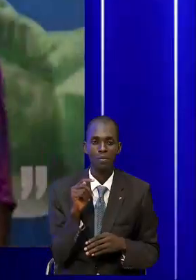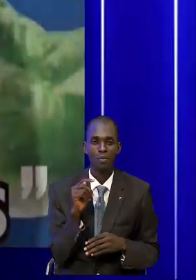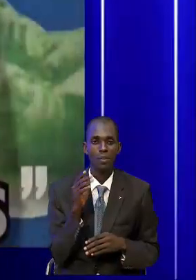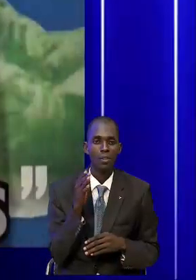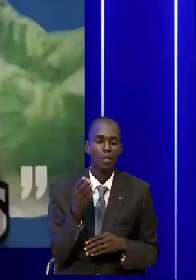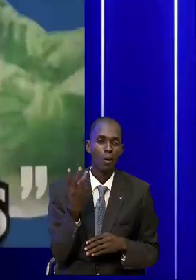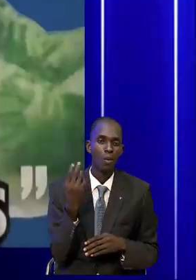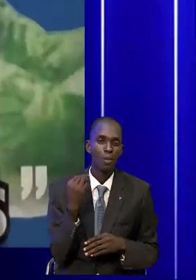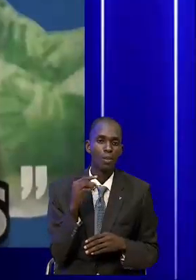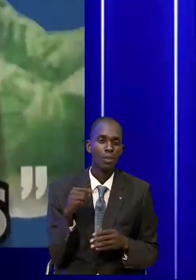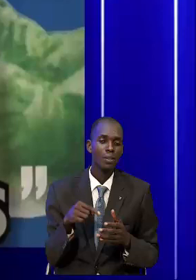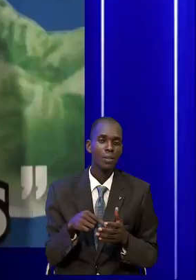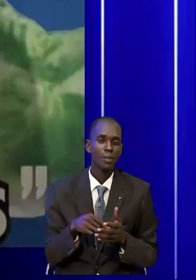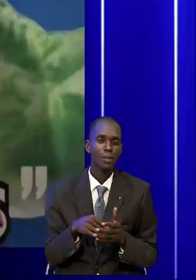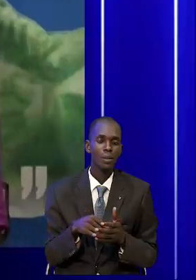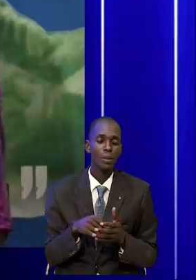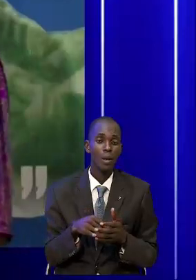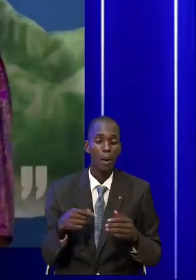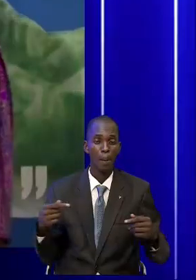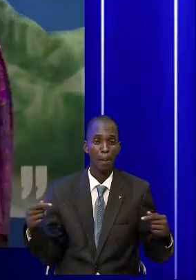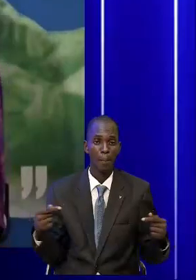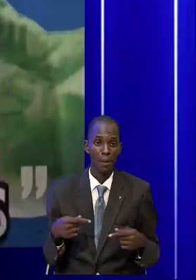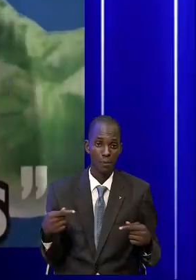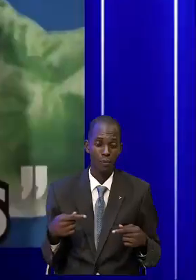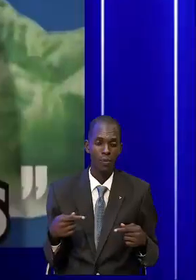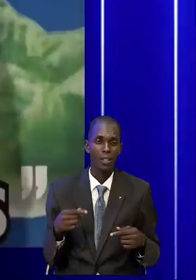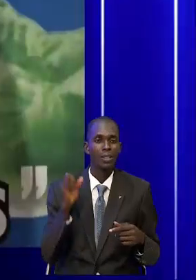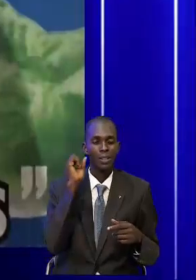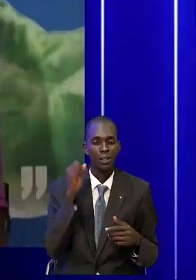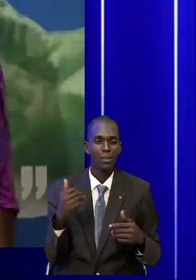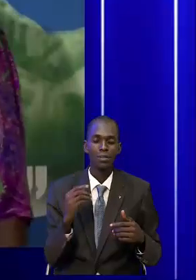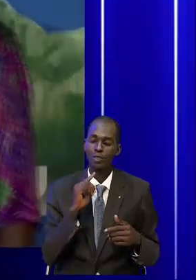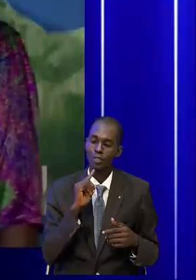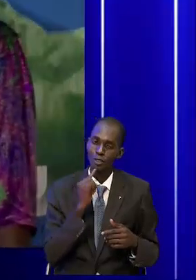testify the goodness of the Lord upon my life. There was this pain,